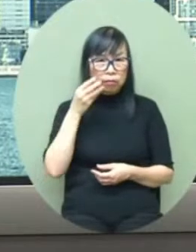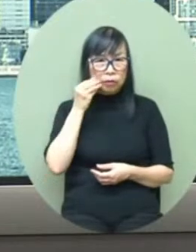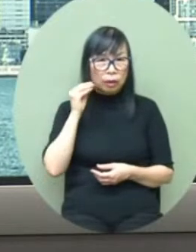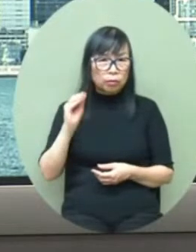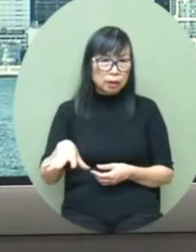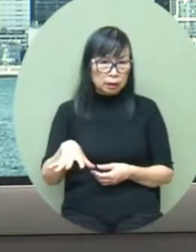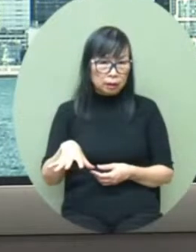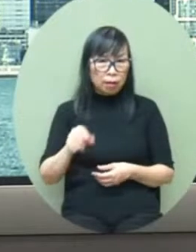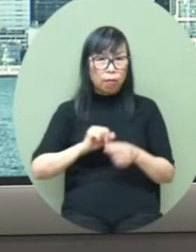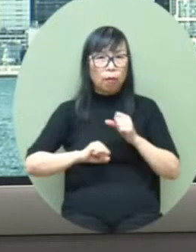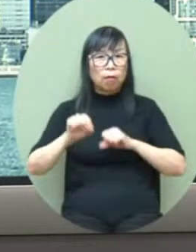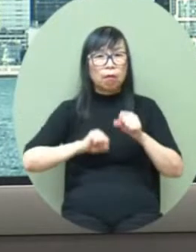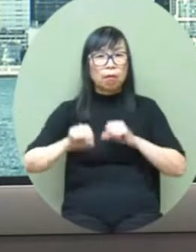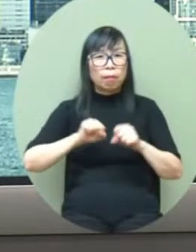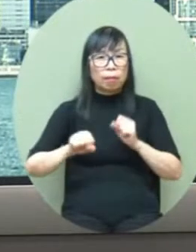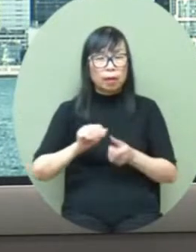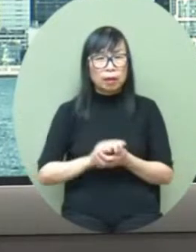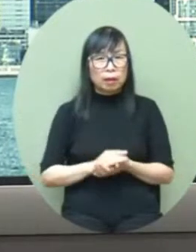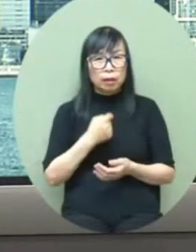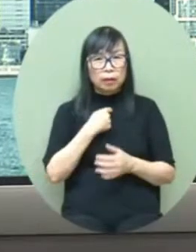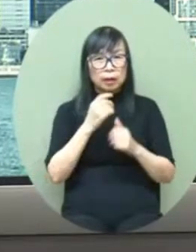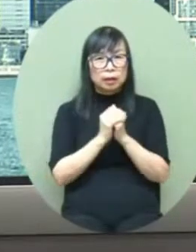is a disgrace.